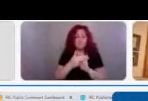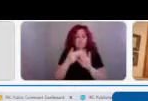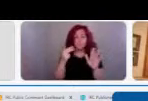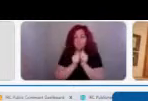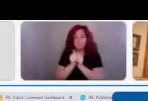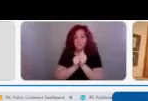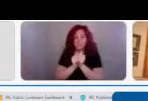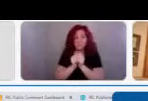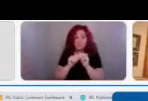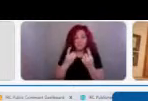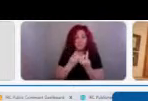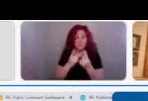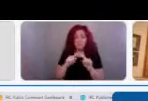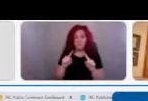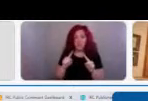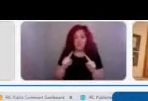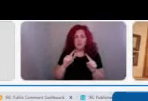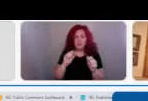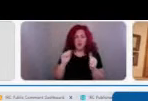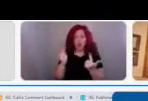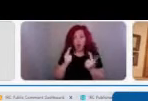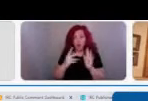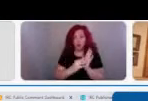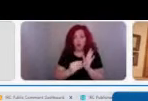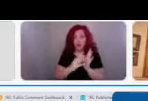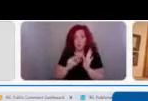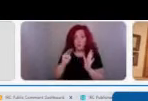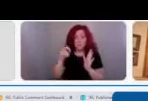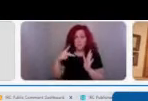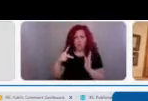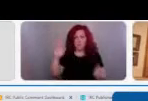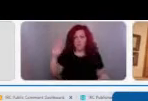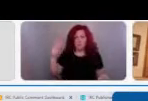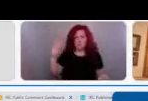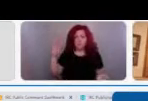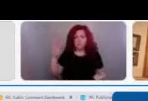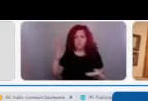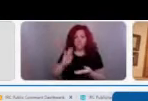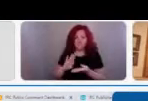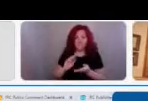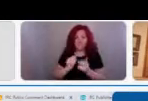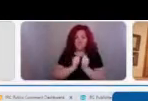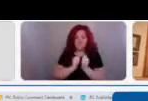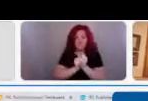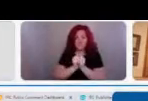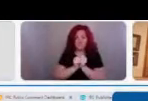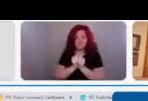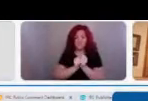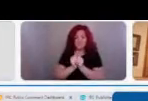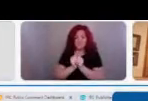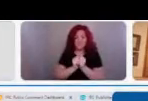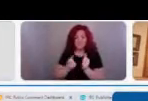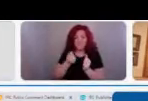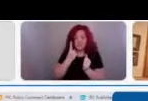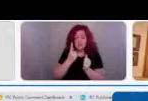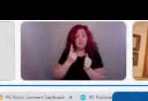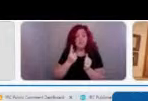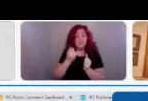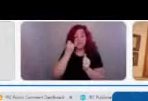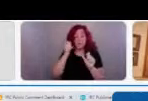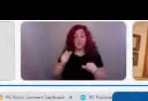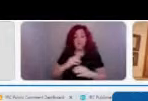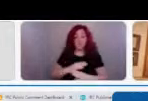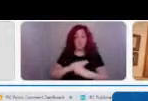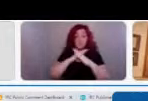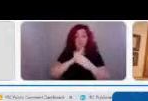district but each iteration of the maps has made it less competitive if we are able to protect against extremism we will